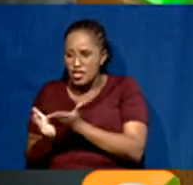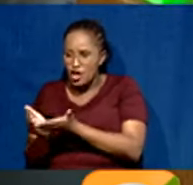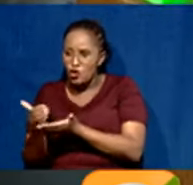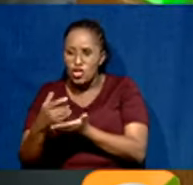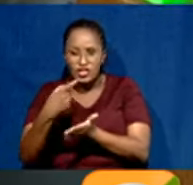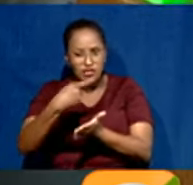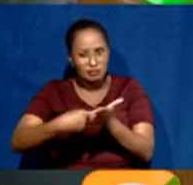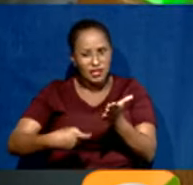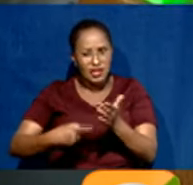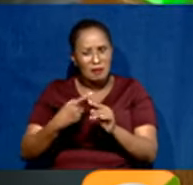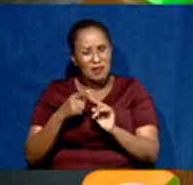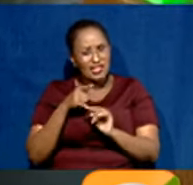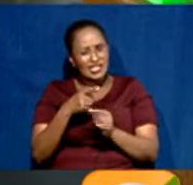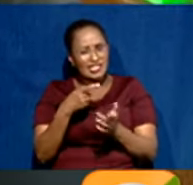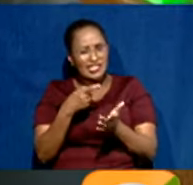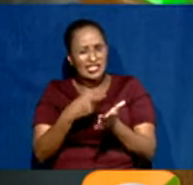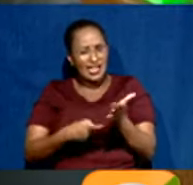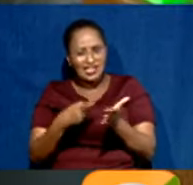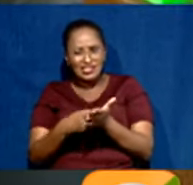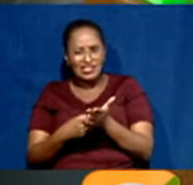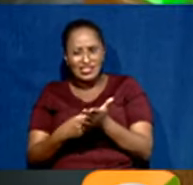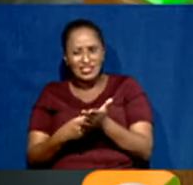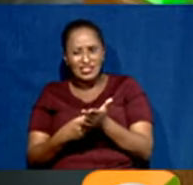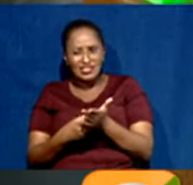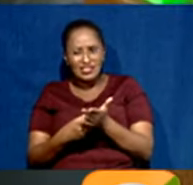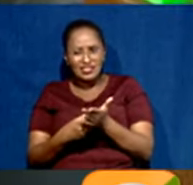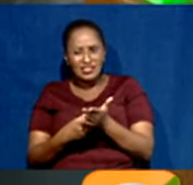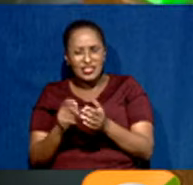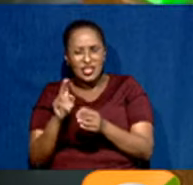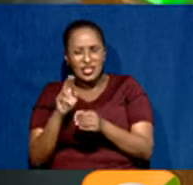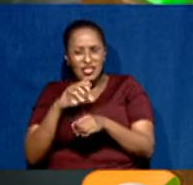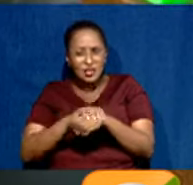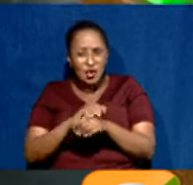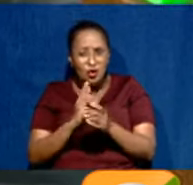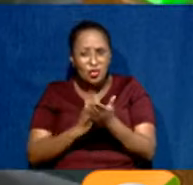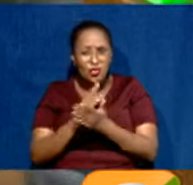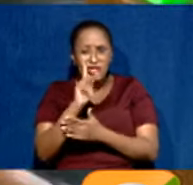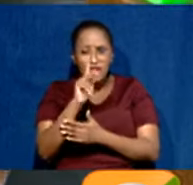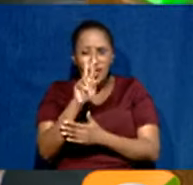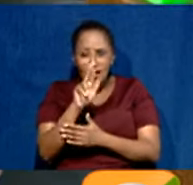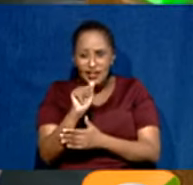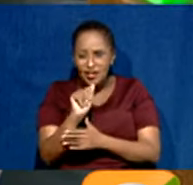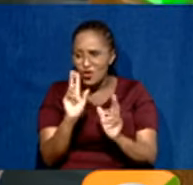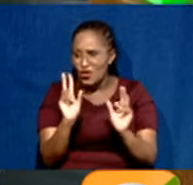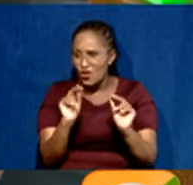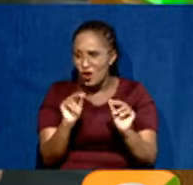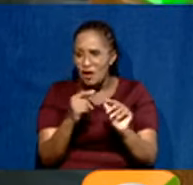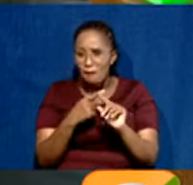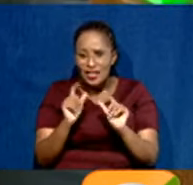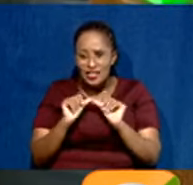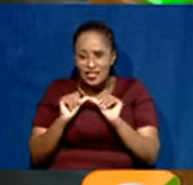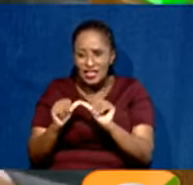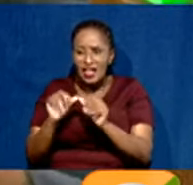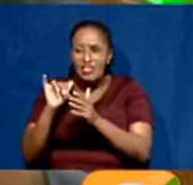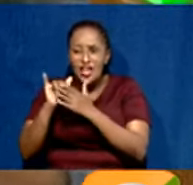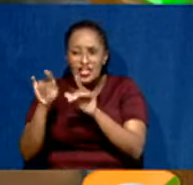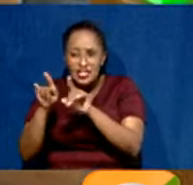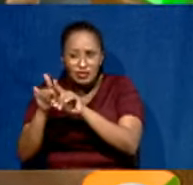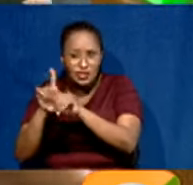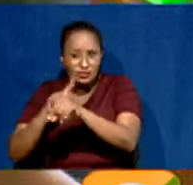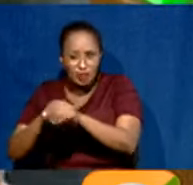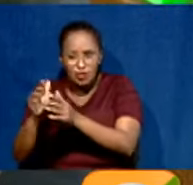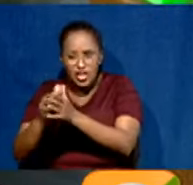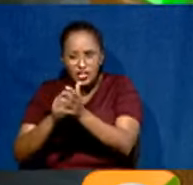but these taxes are not coming through to Kenya Revenue Authority. And on the other end, you are killing the economy because you